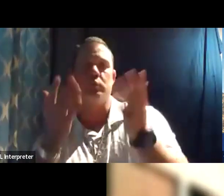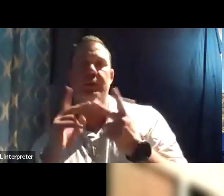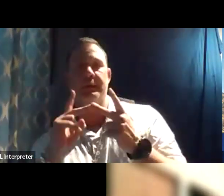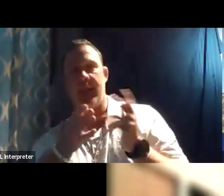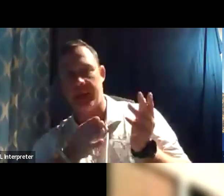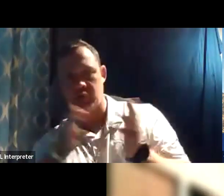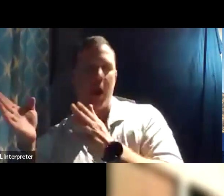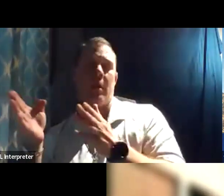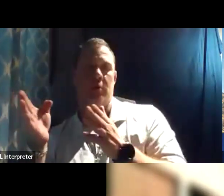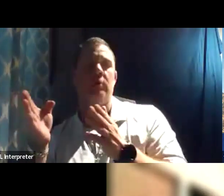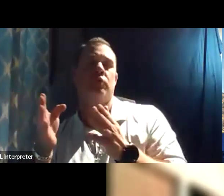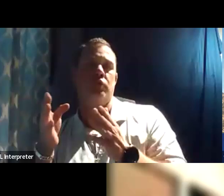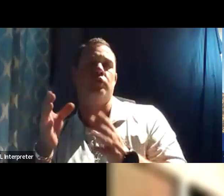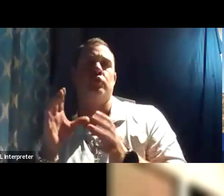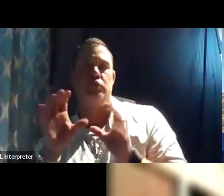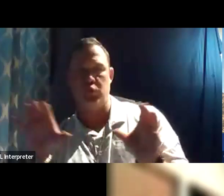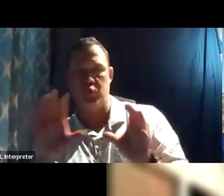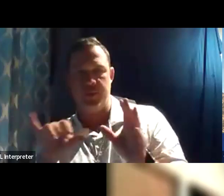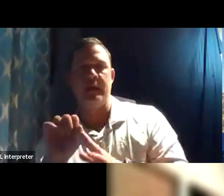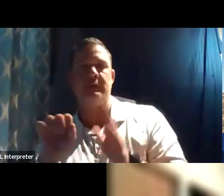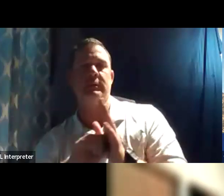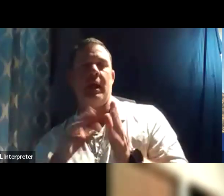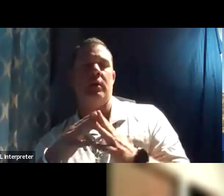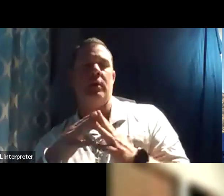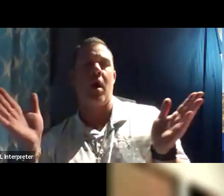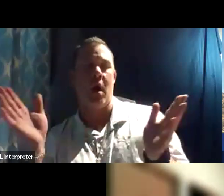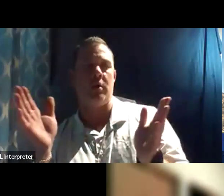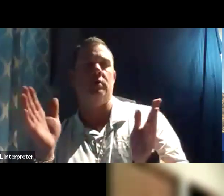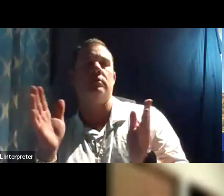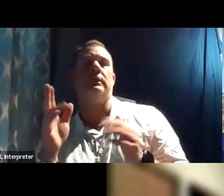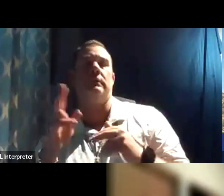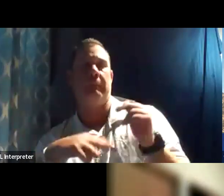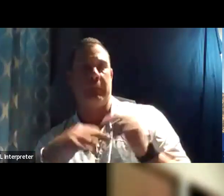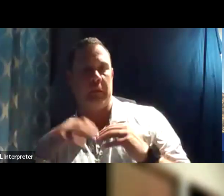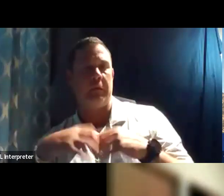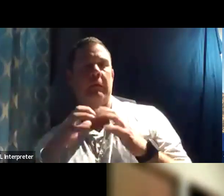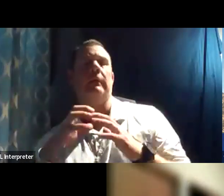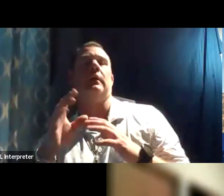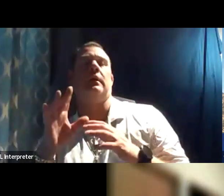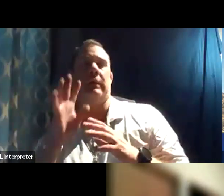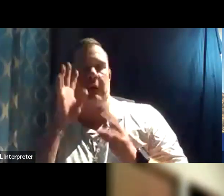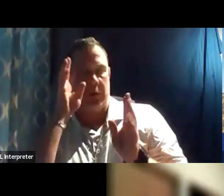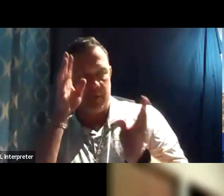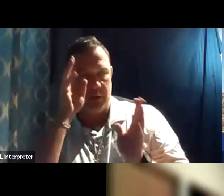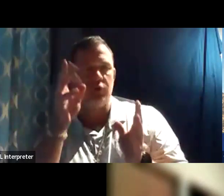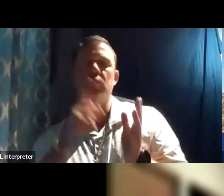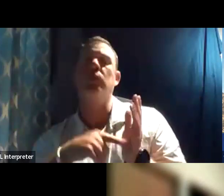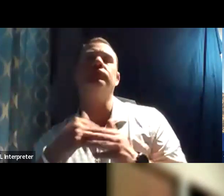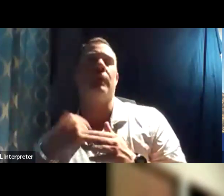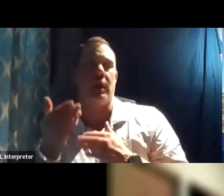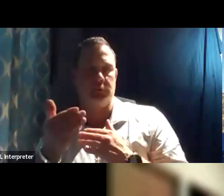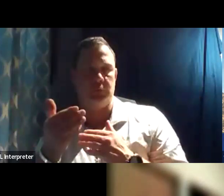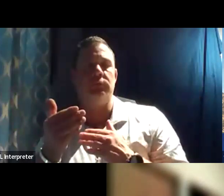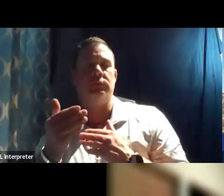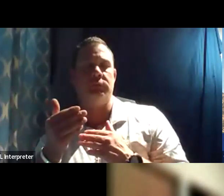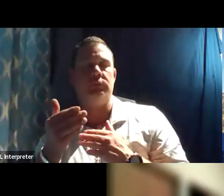track to do that statewide ecosystem building and innovation, and kind of thinking about the what's next and seeing